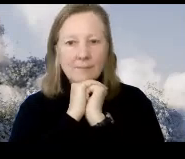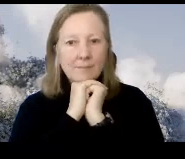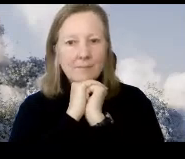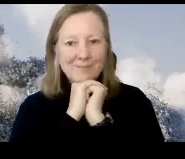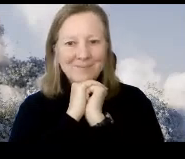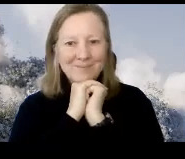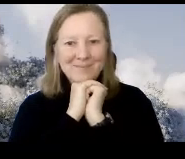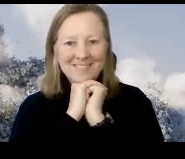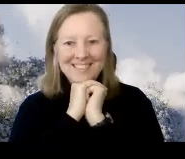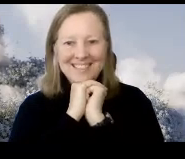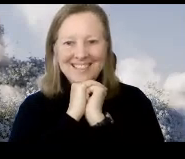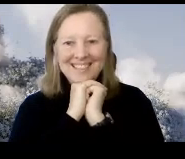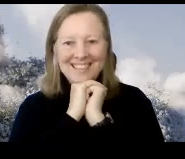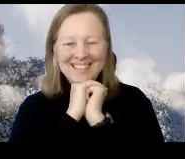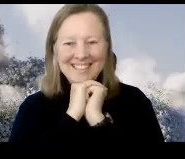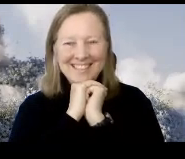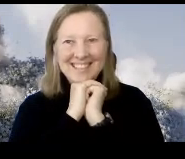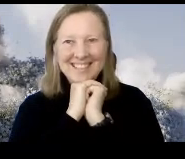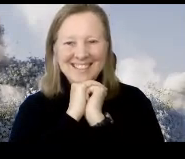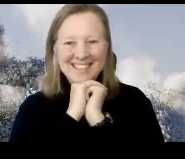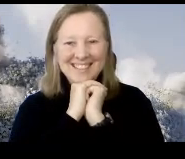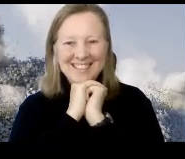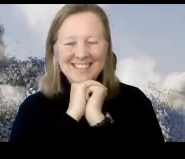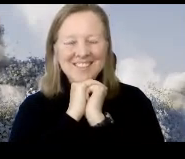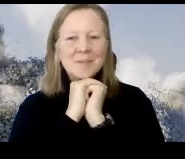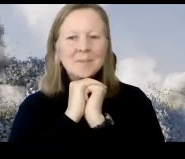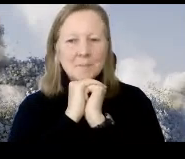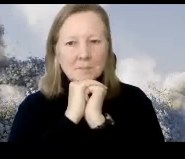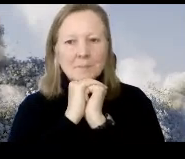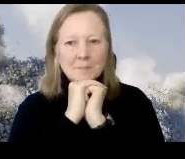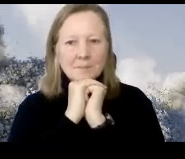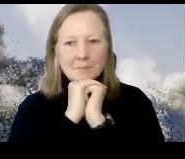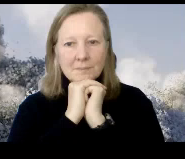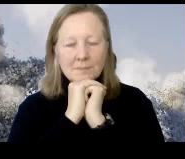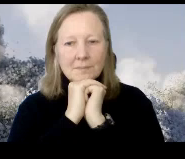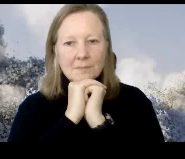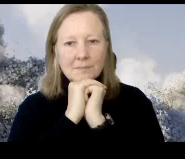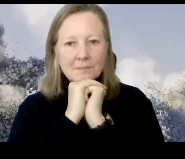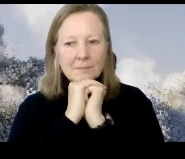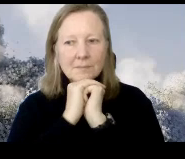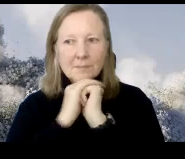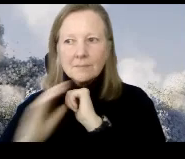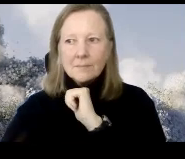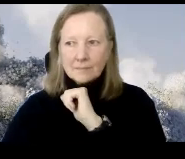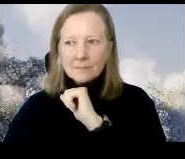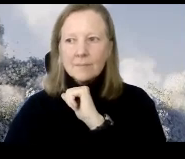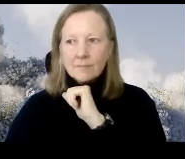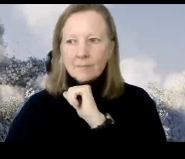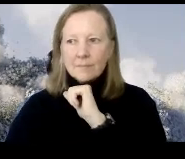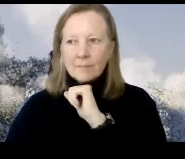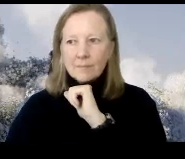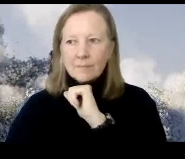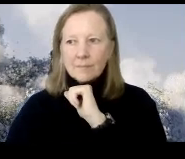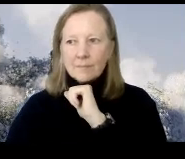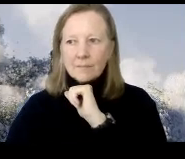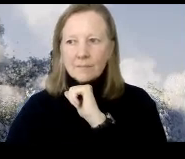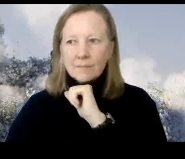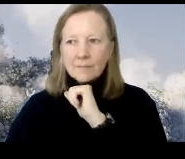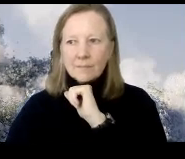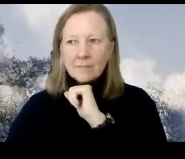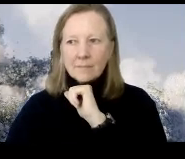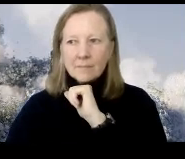Hello, thank you. Hi. Yeah, so I just wanted to ask, I'm a physician, all right. I came